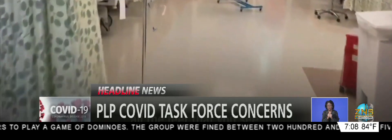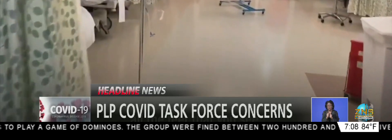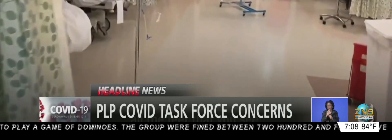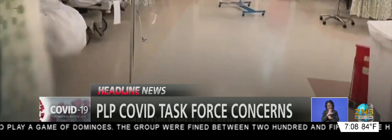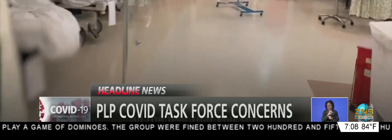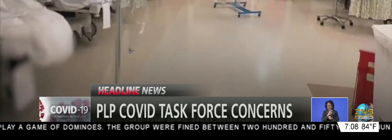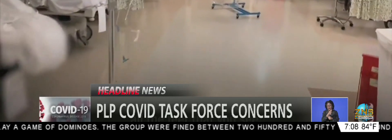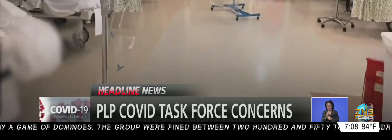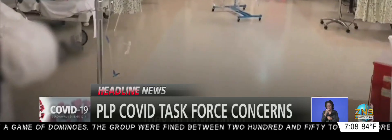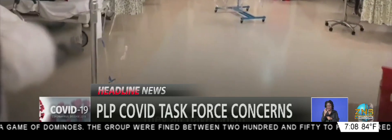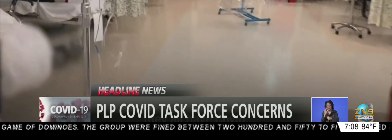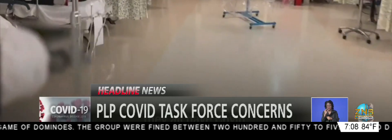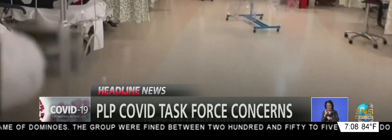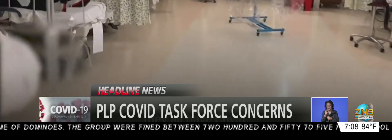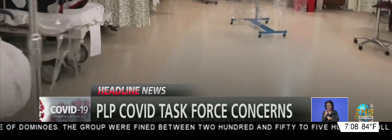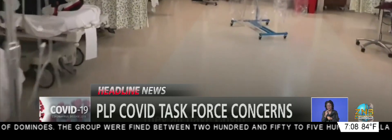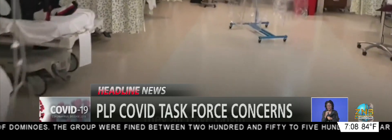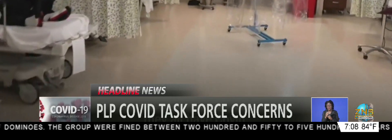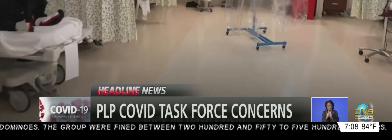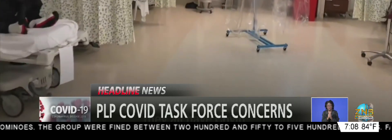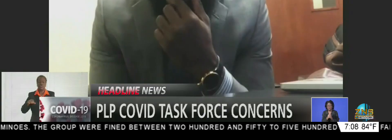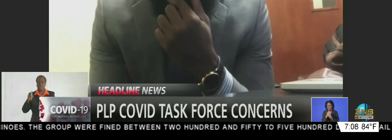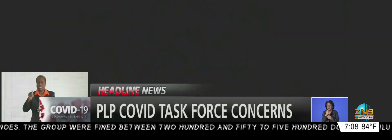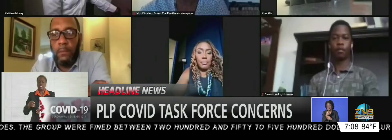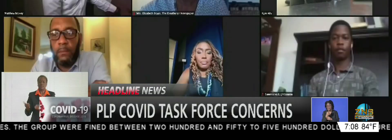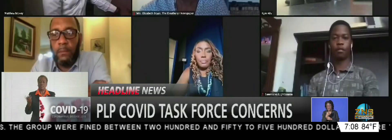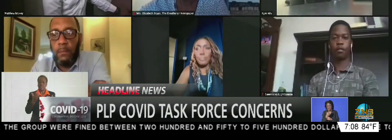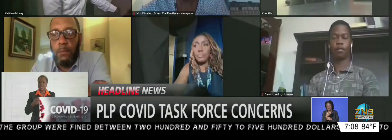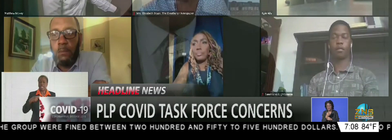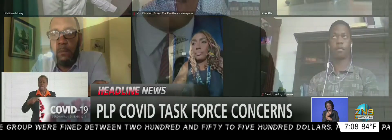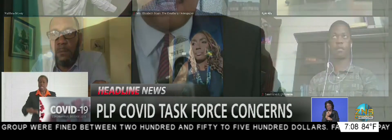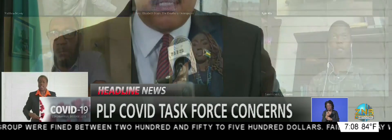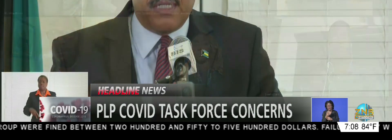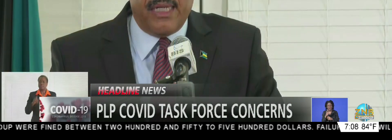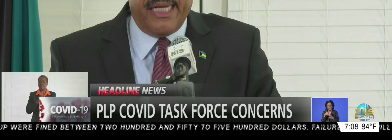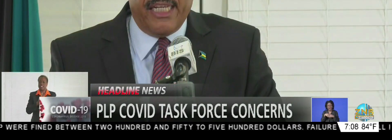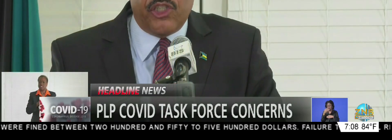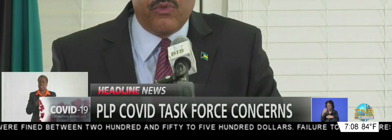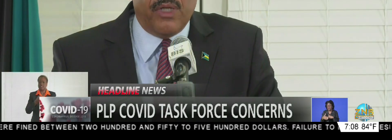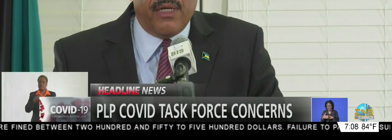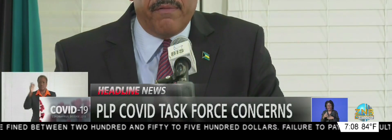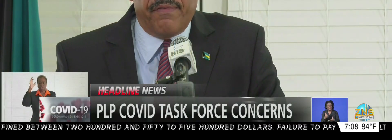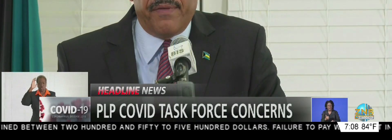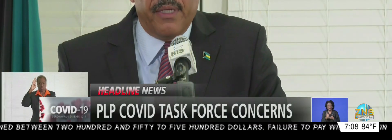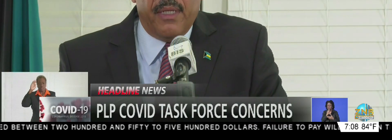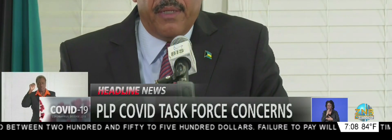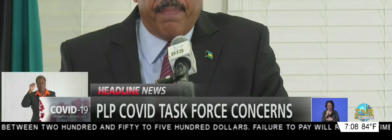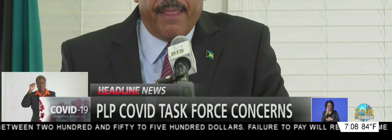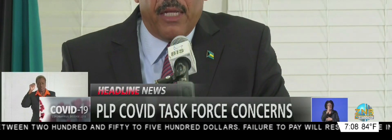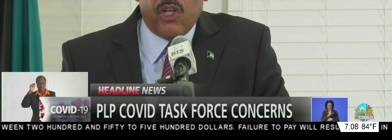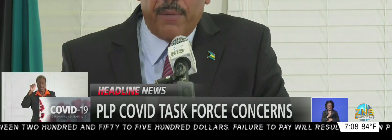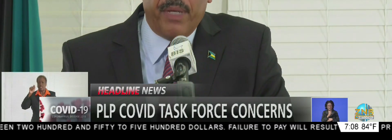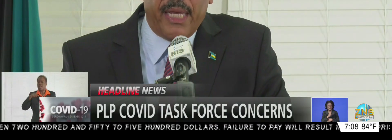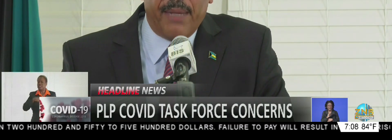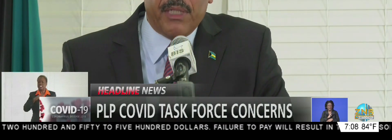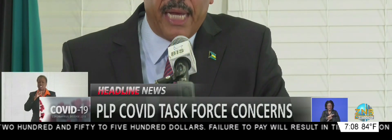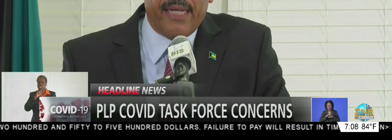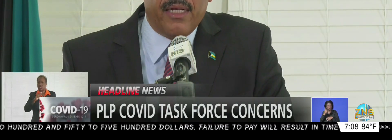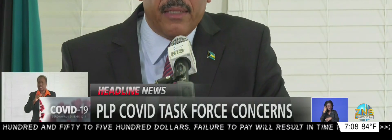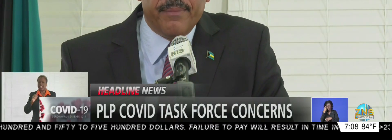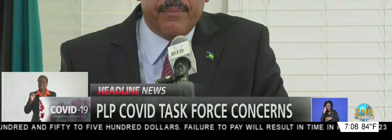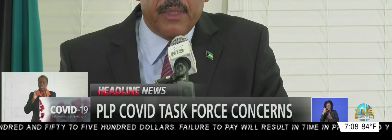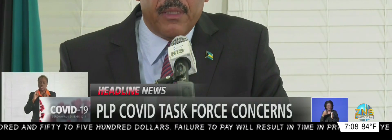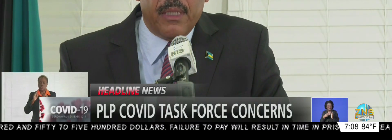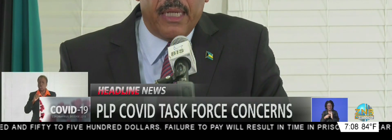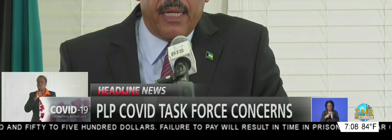Cuban doctors, suggested outside help is not needed. I don't believe that this is an issue of not being able